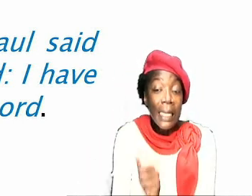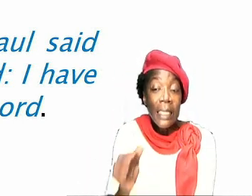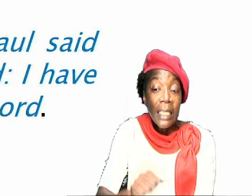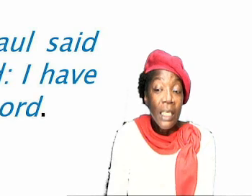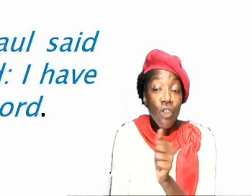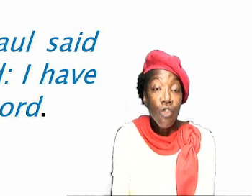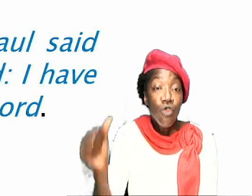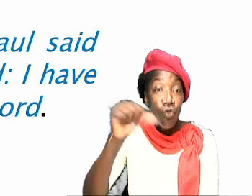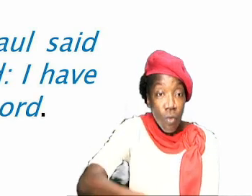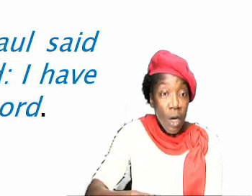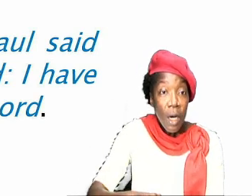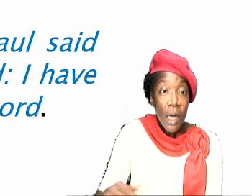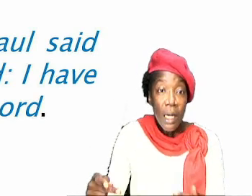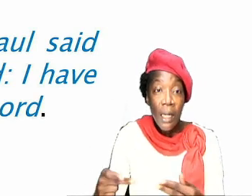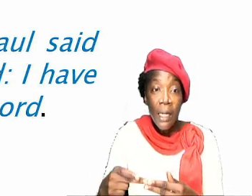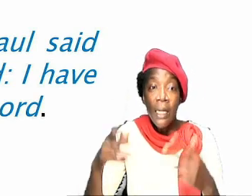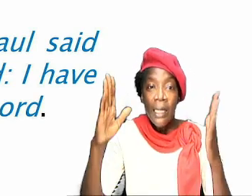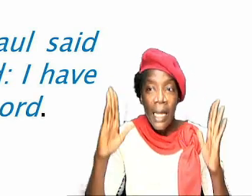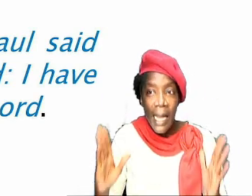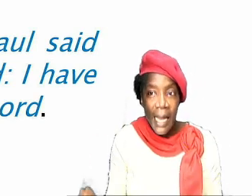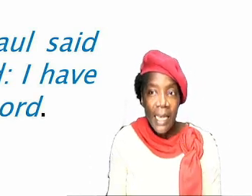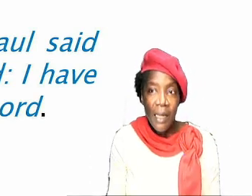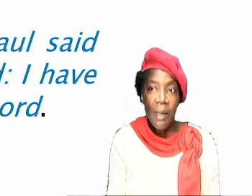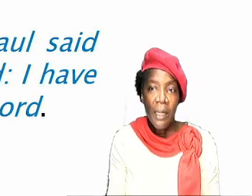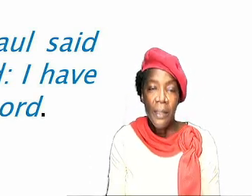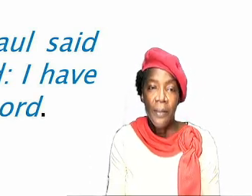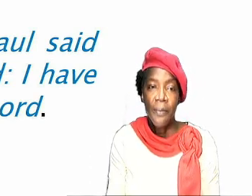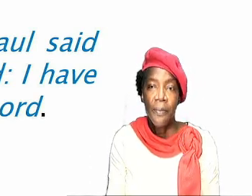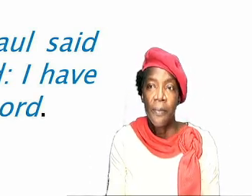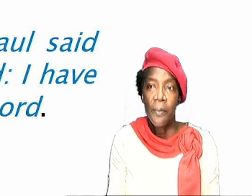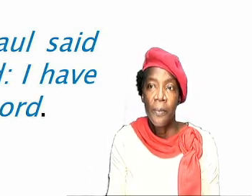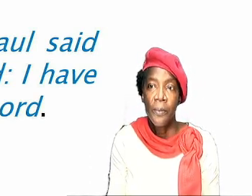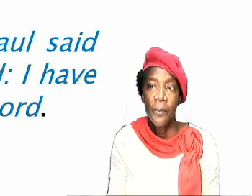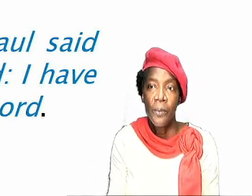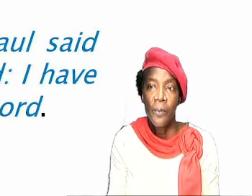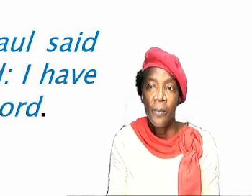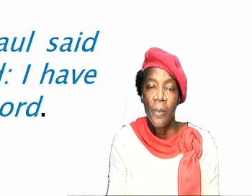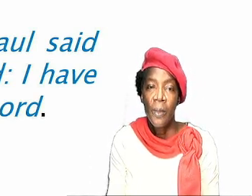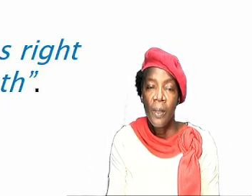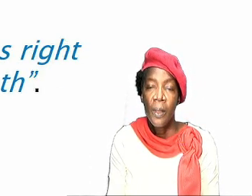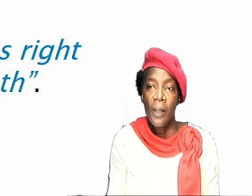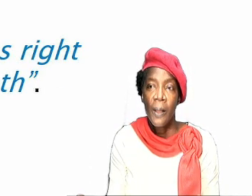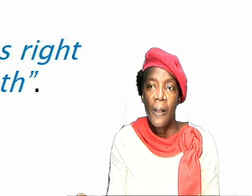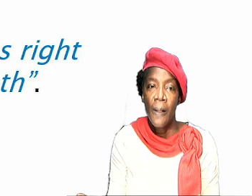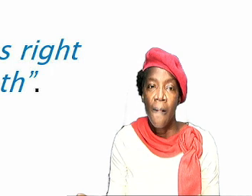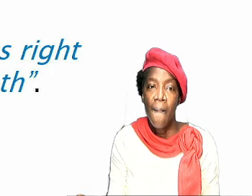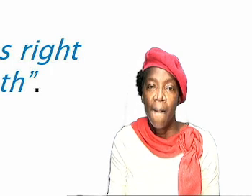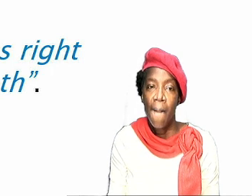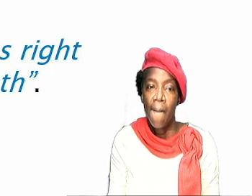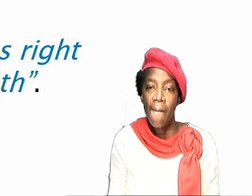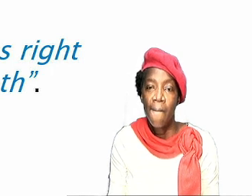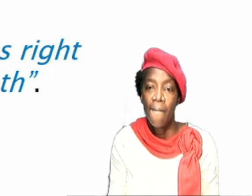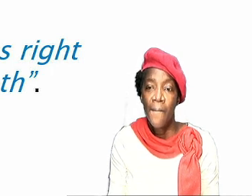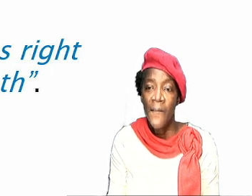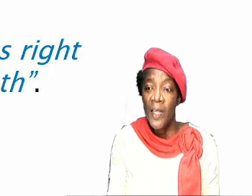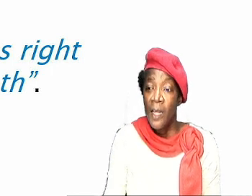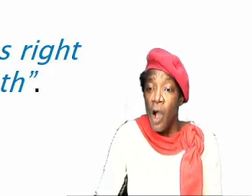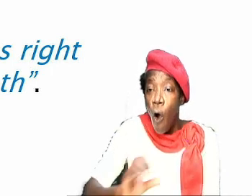the Amalekites. Go and destroy the Amalekites. Go and destroy Amalek.